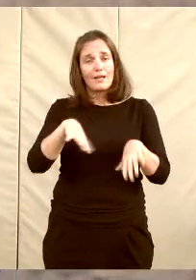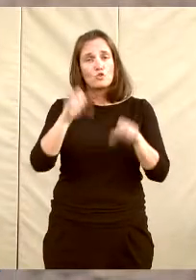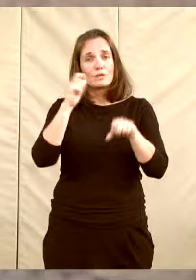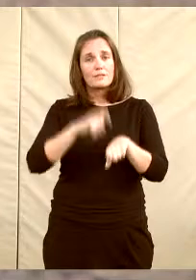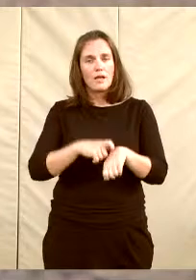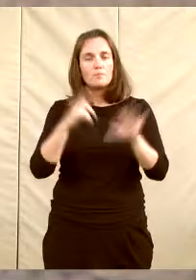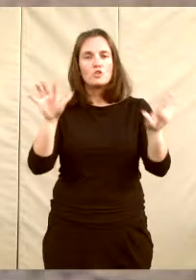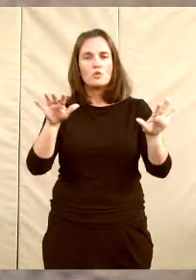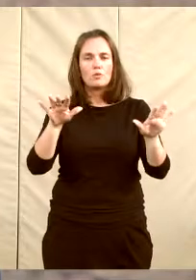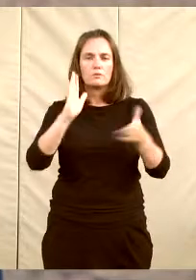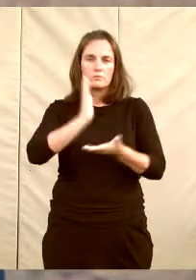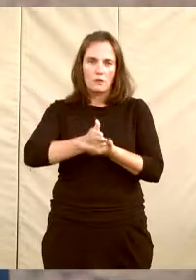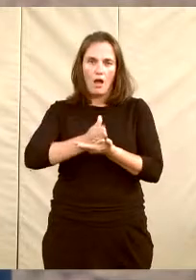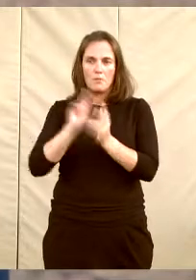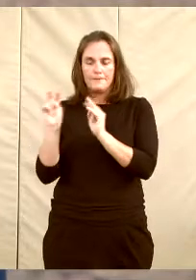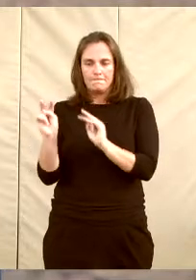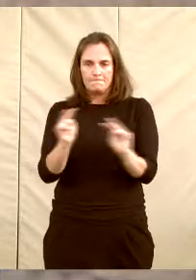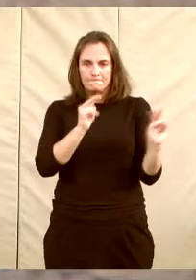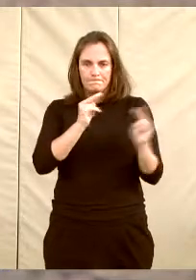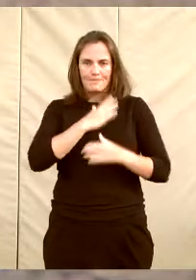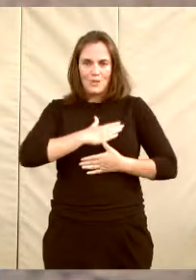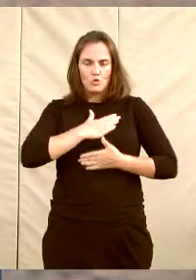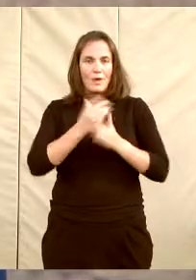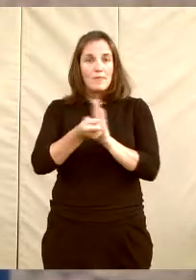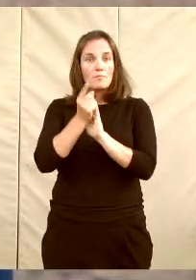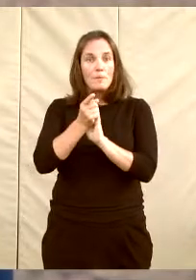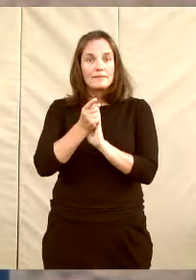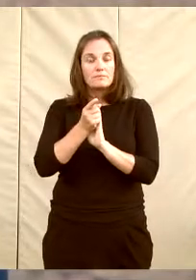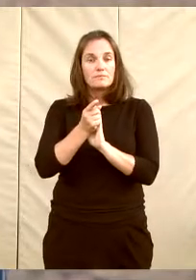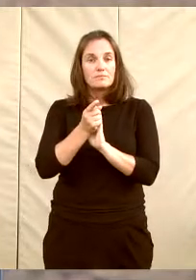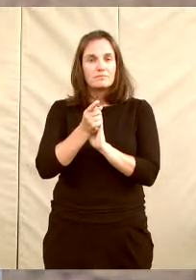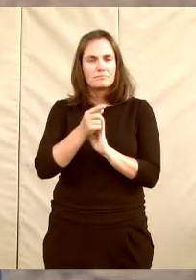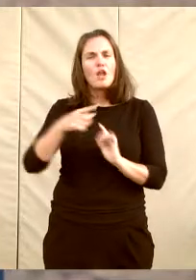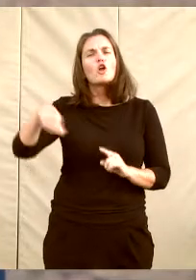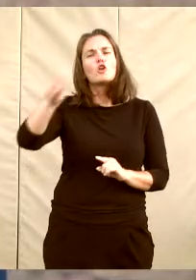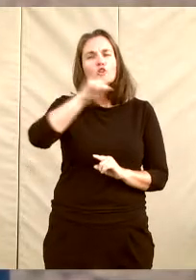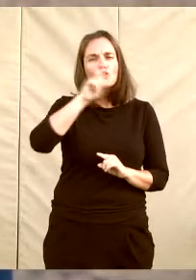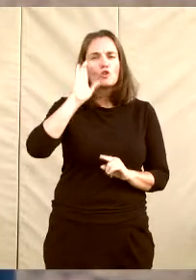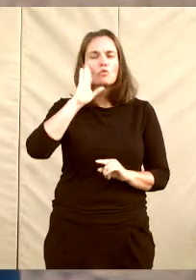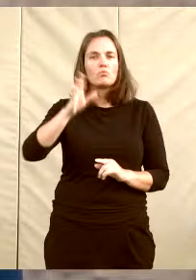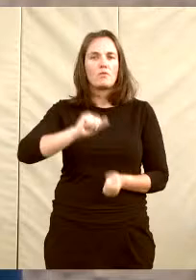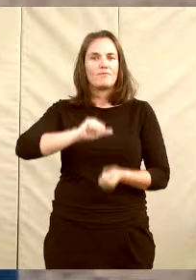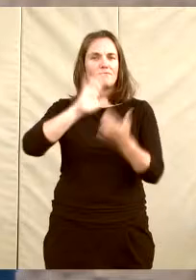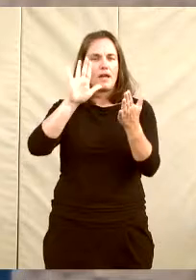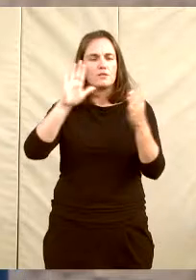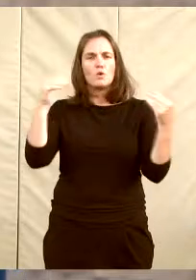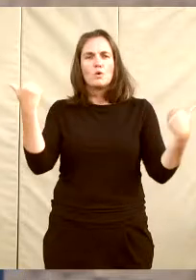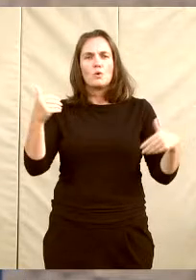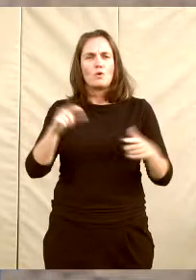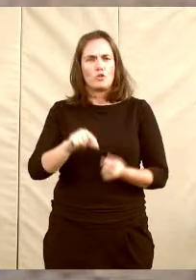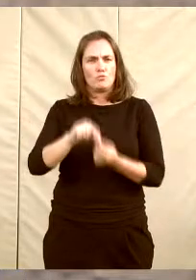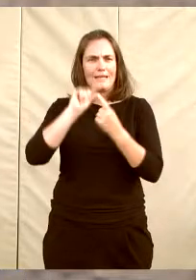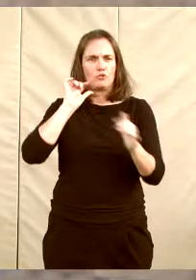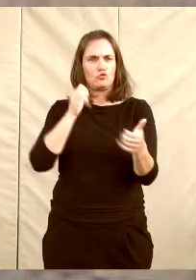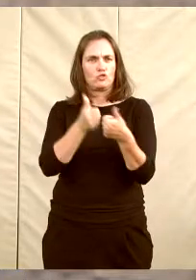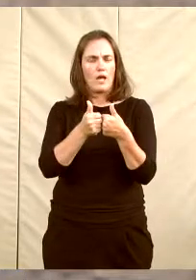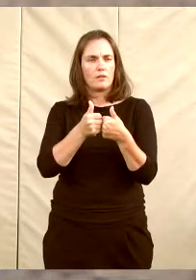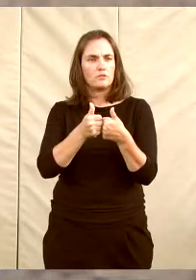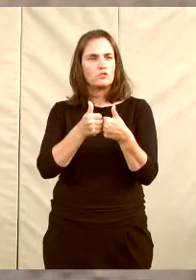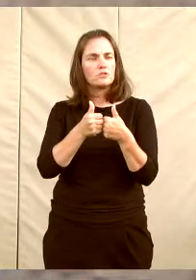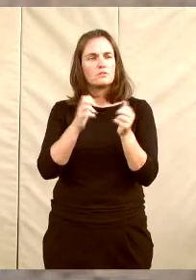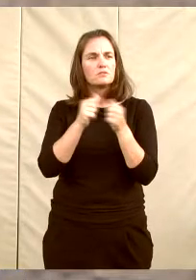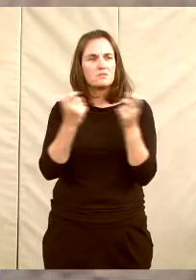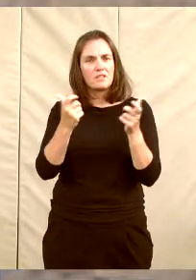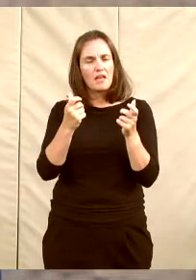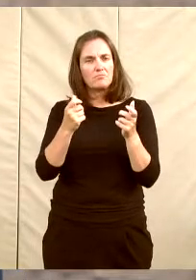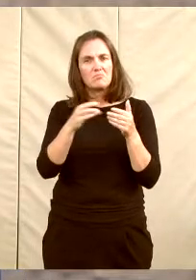moments. You are going to face a unique blend of challenges in your life that will shape who you become. And no